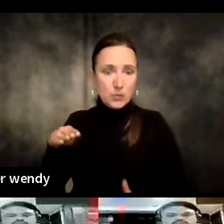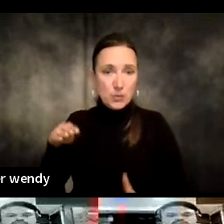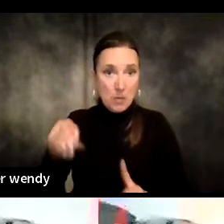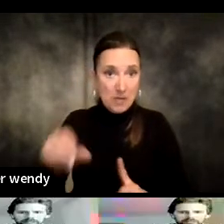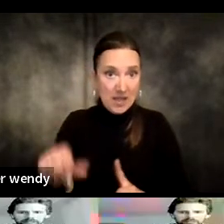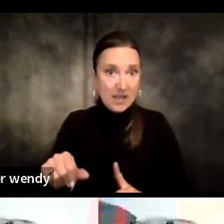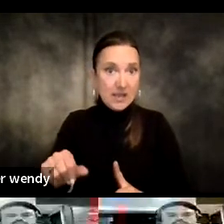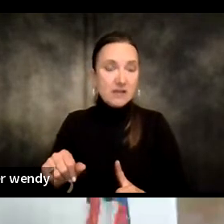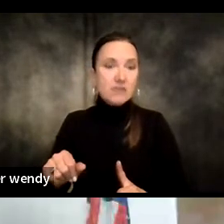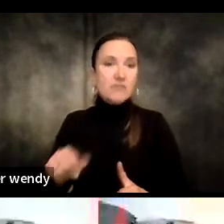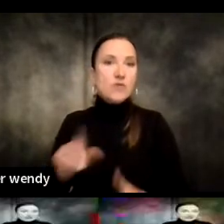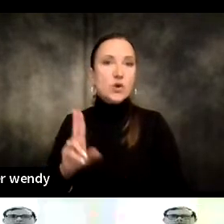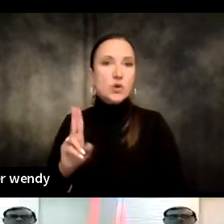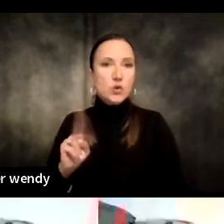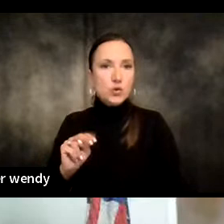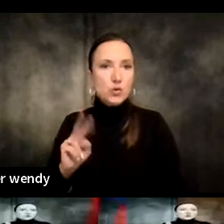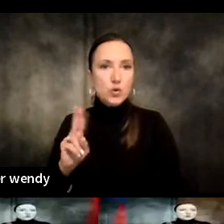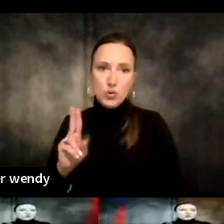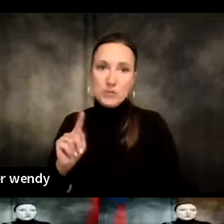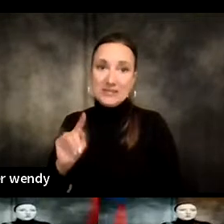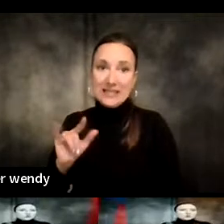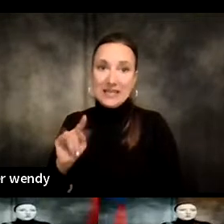utilities, we